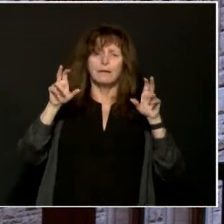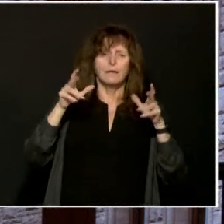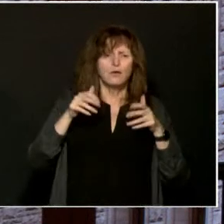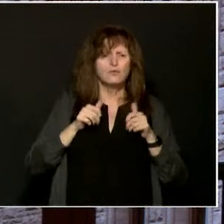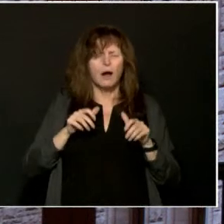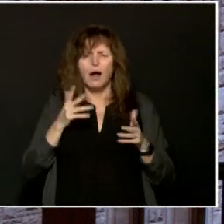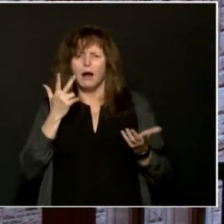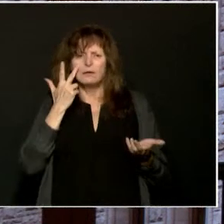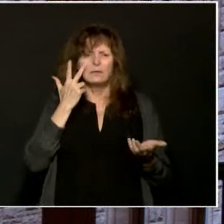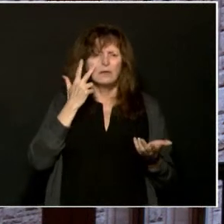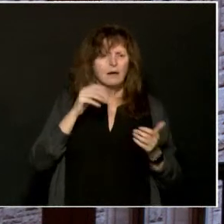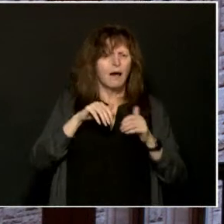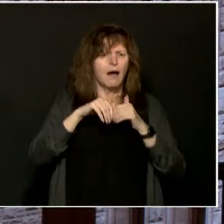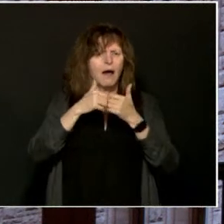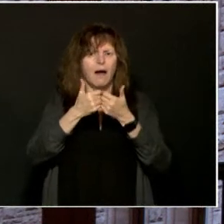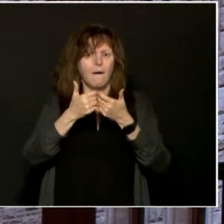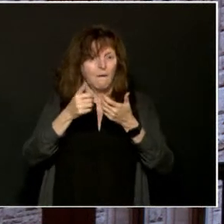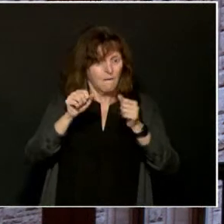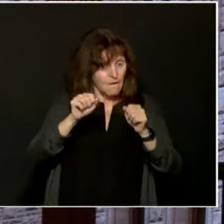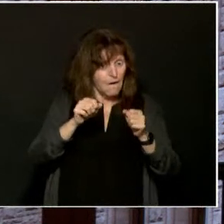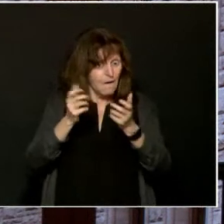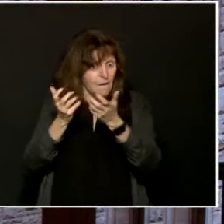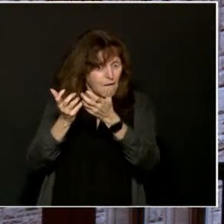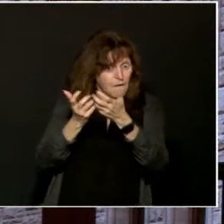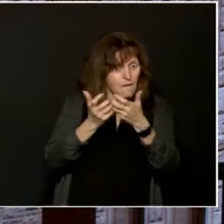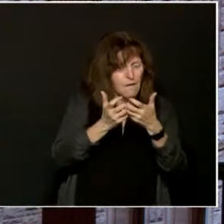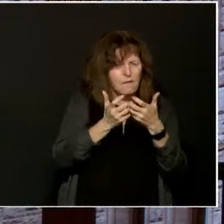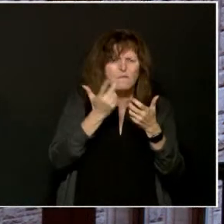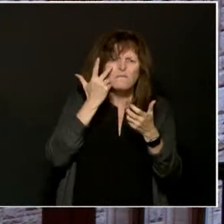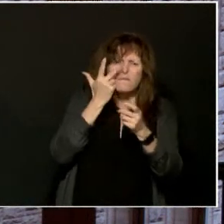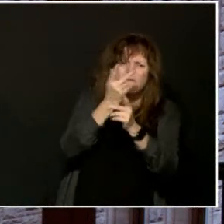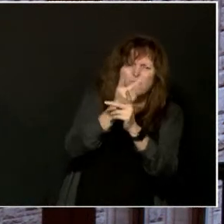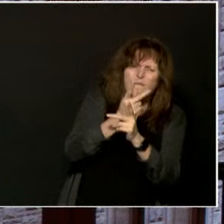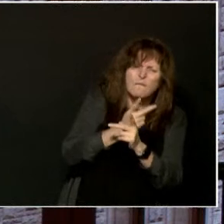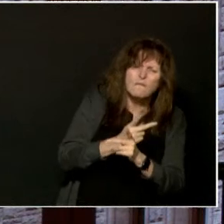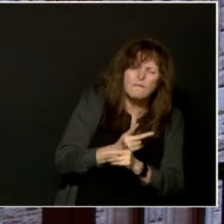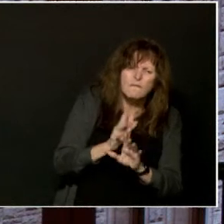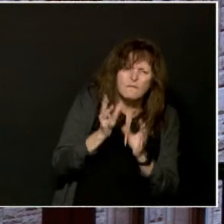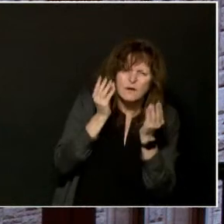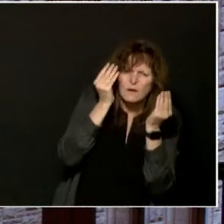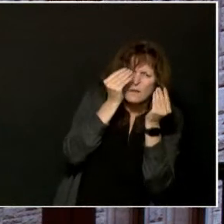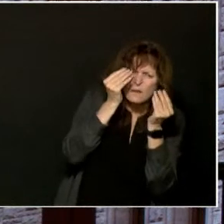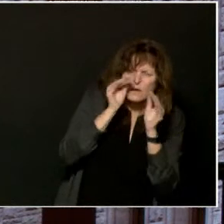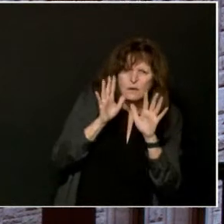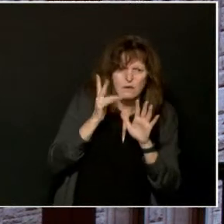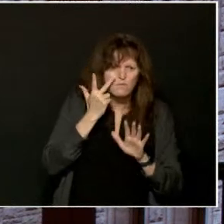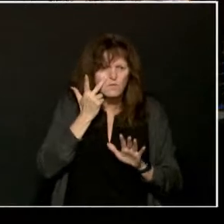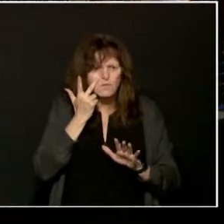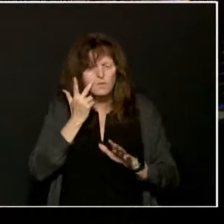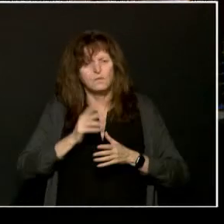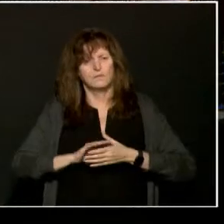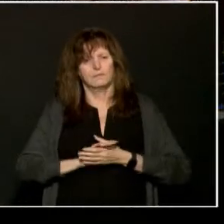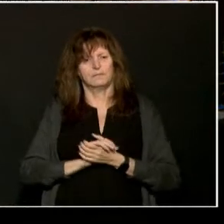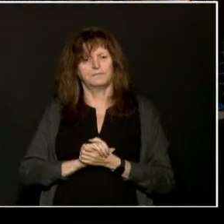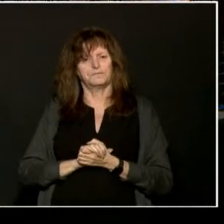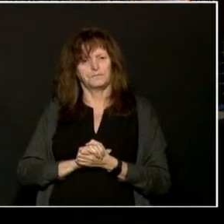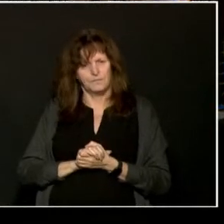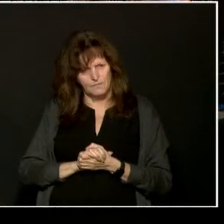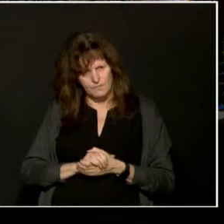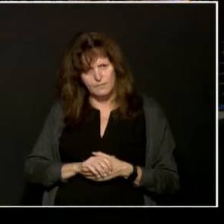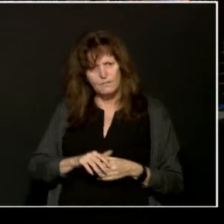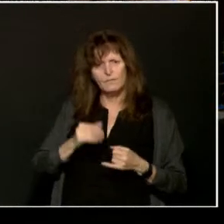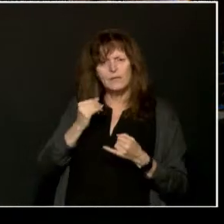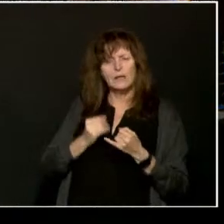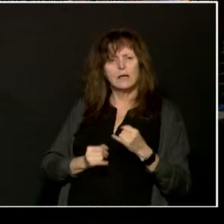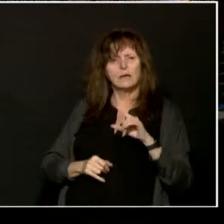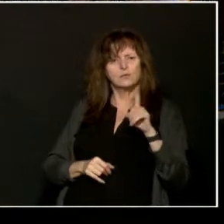undertake that and to bring all those things into consideration at this time. Last question.